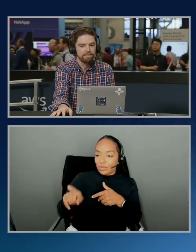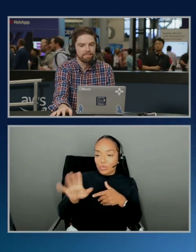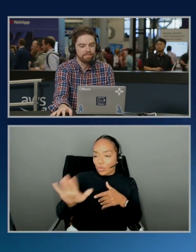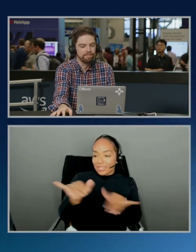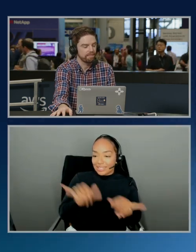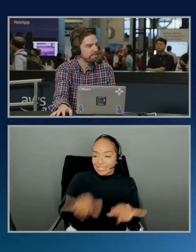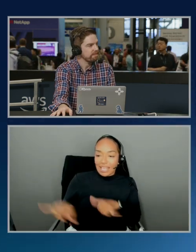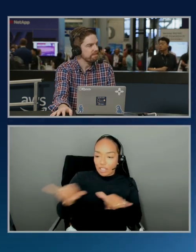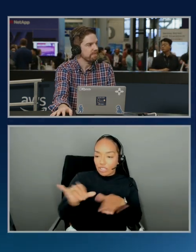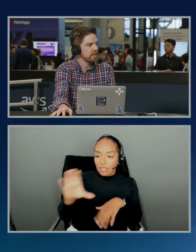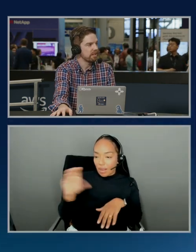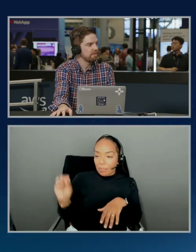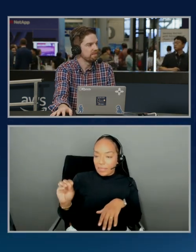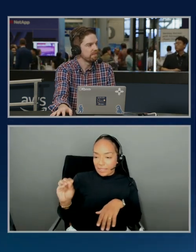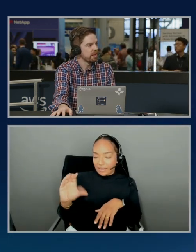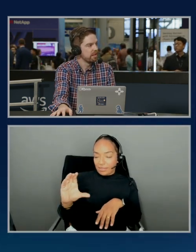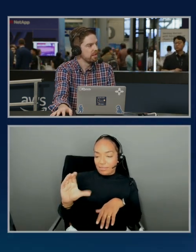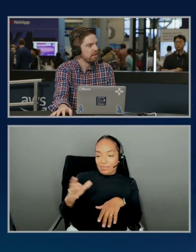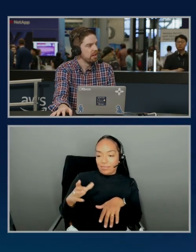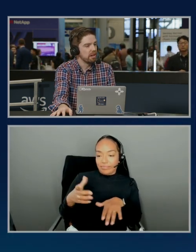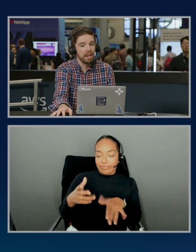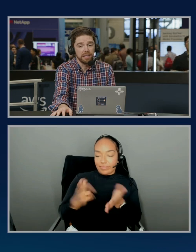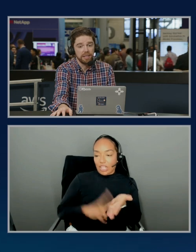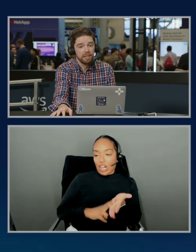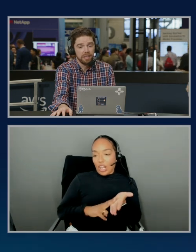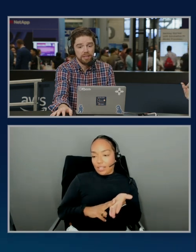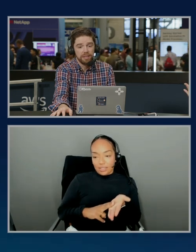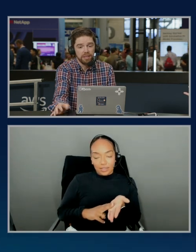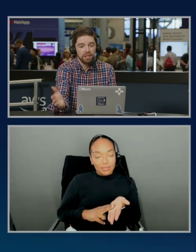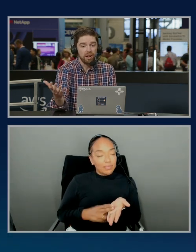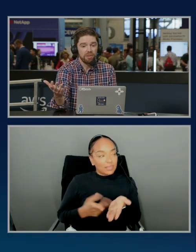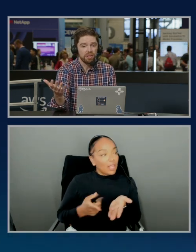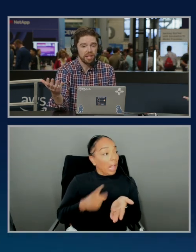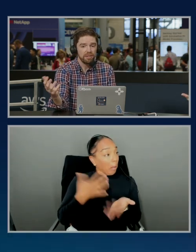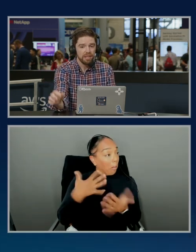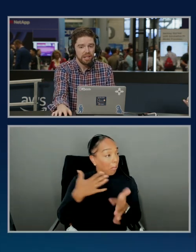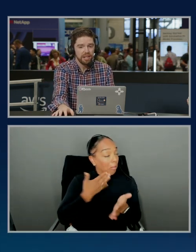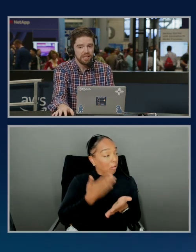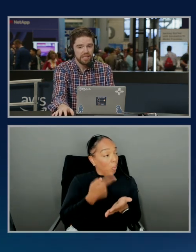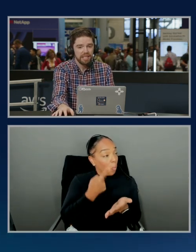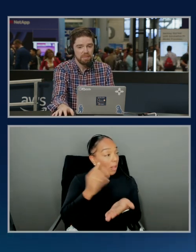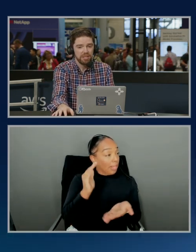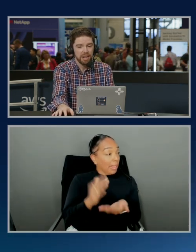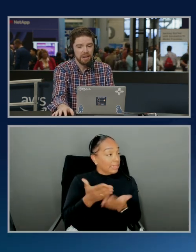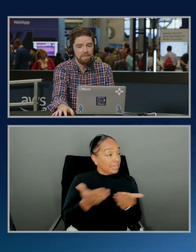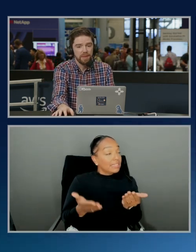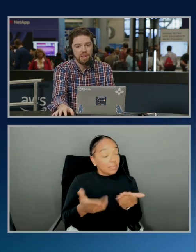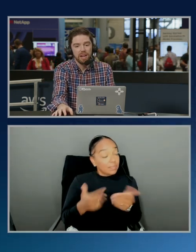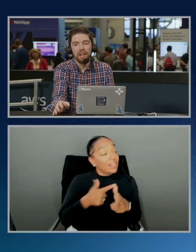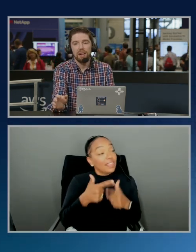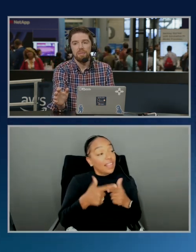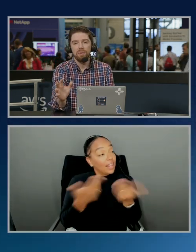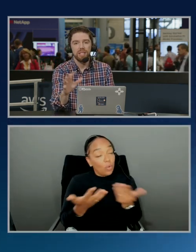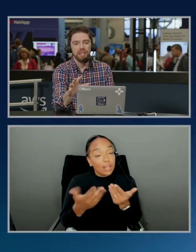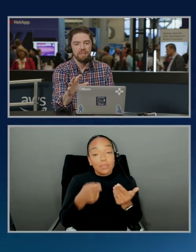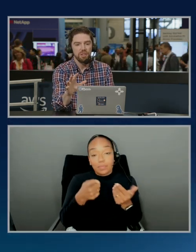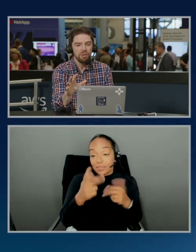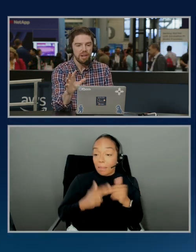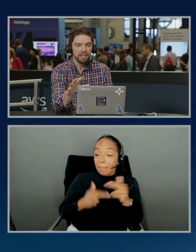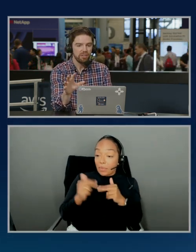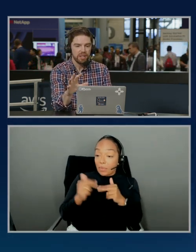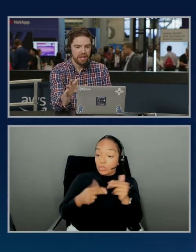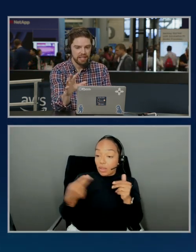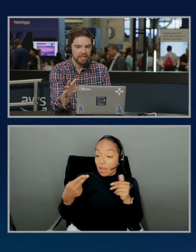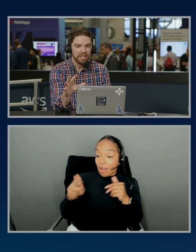credentials. Got it. One less thing. Yeah. That's amazing. All right. And then what? So here we are in the Builder Hub. Mm-hmm. We see a